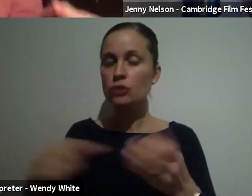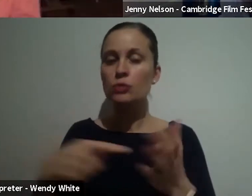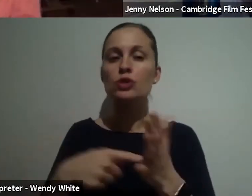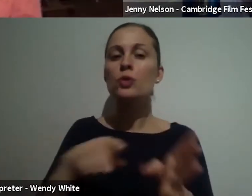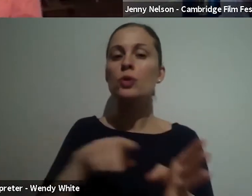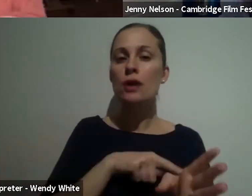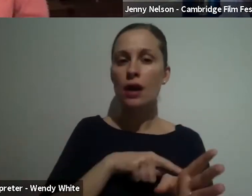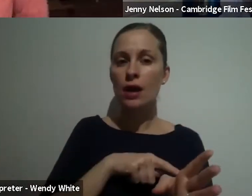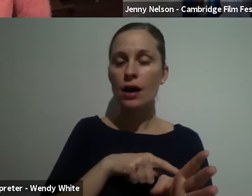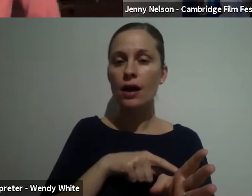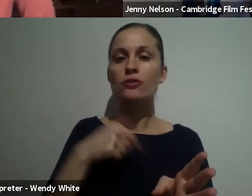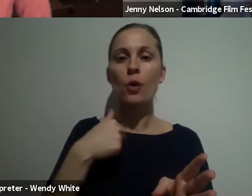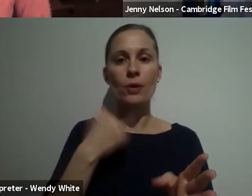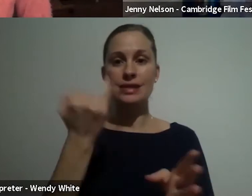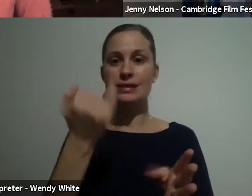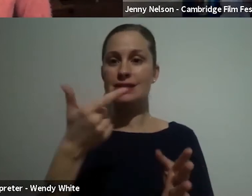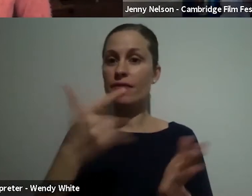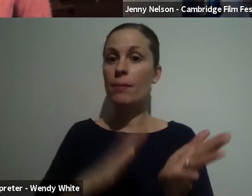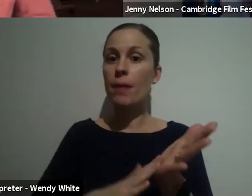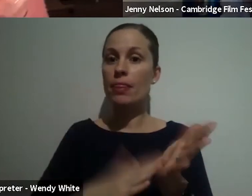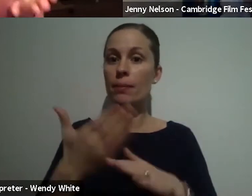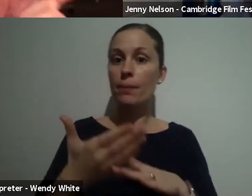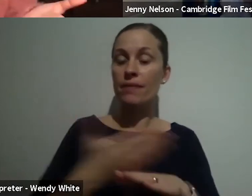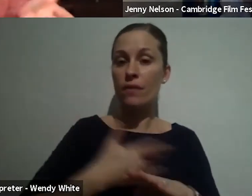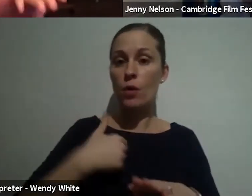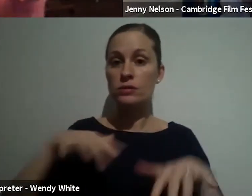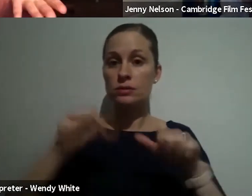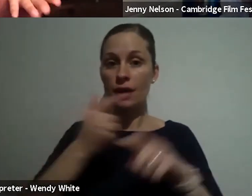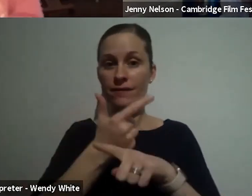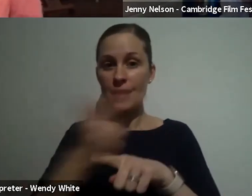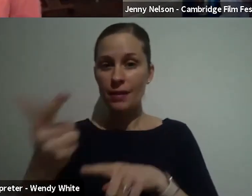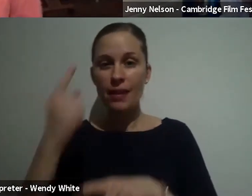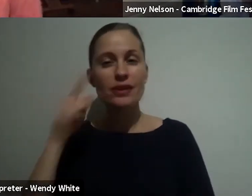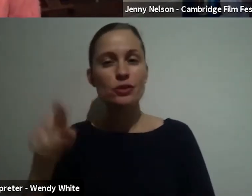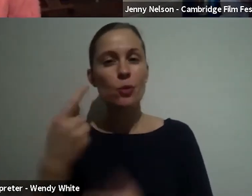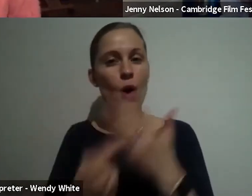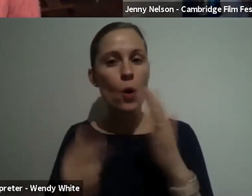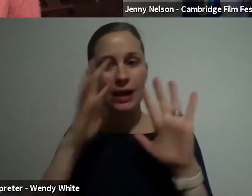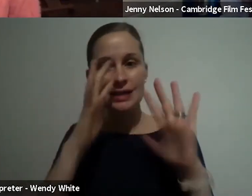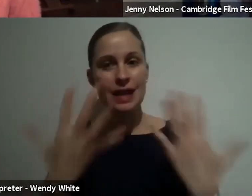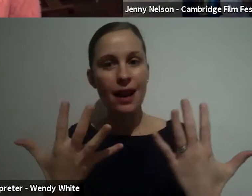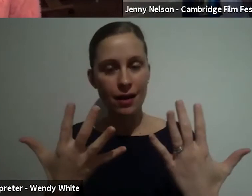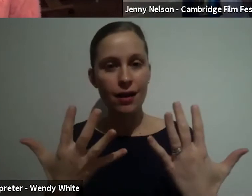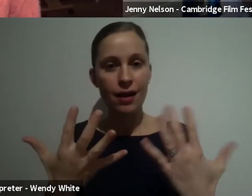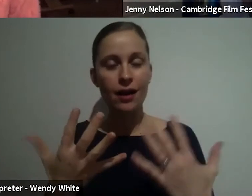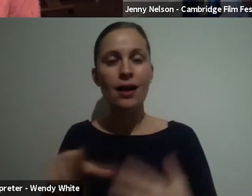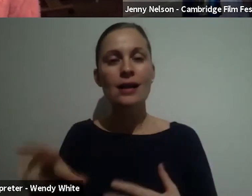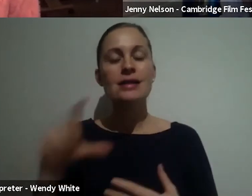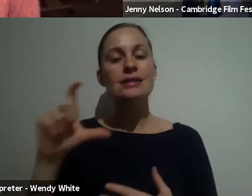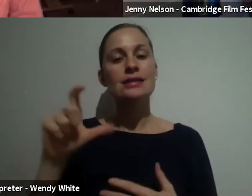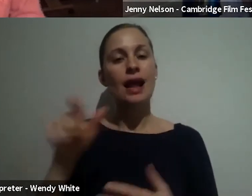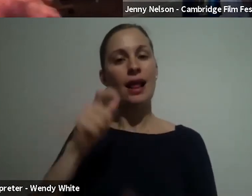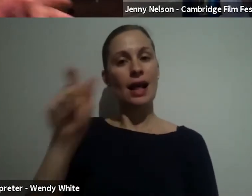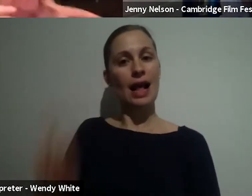7 months before shooting. So she was still, she was, I think she was 10. And Celia's character at the beginning in